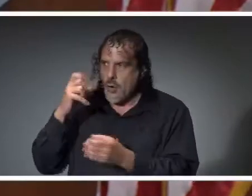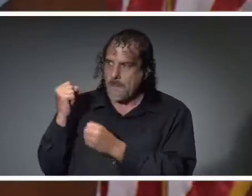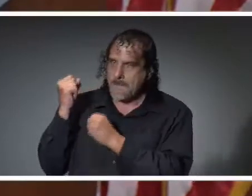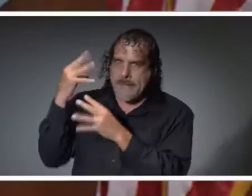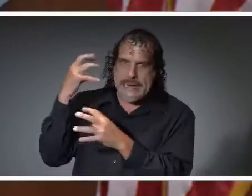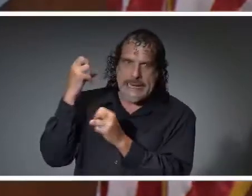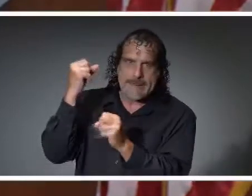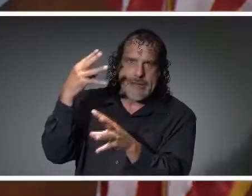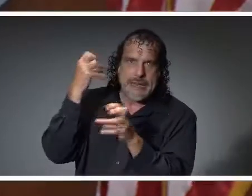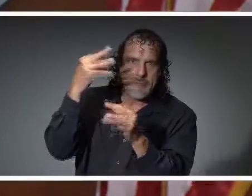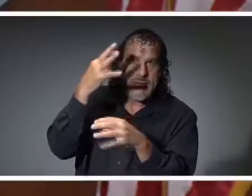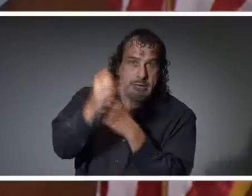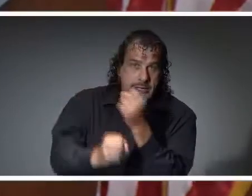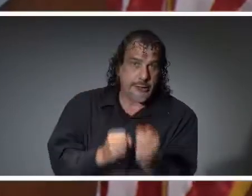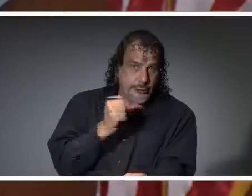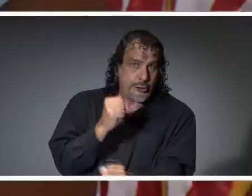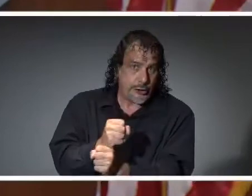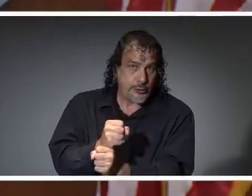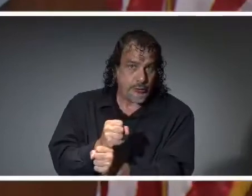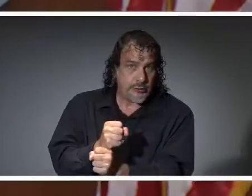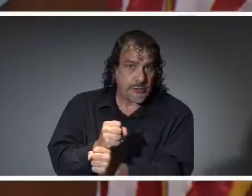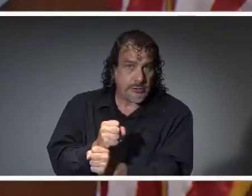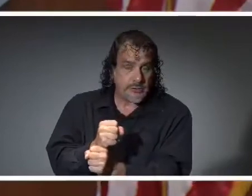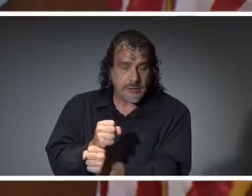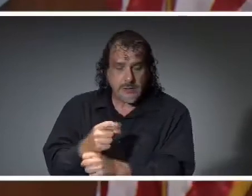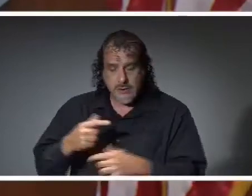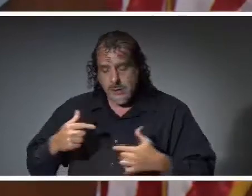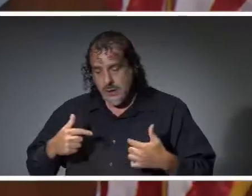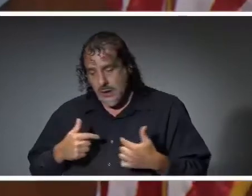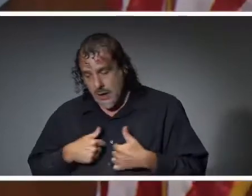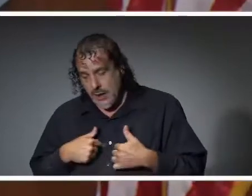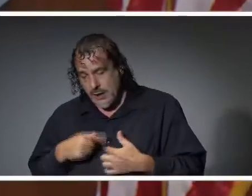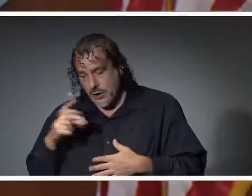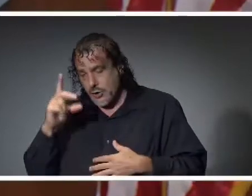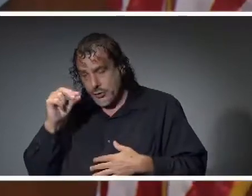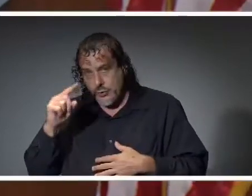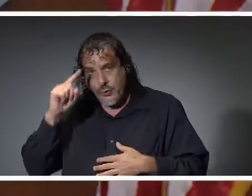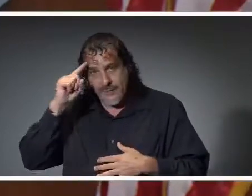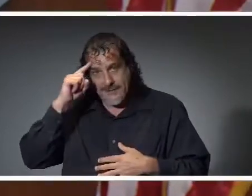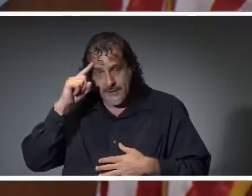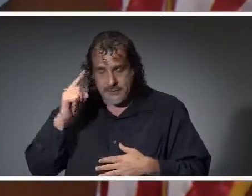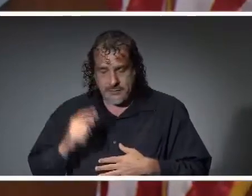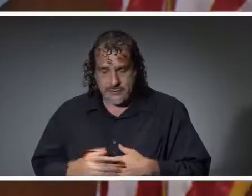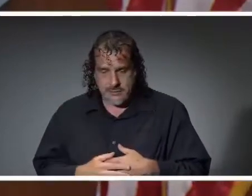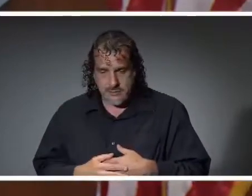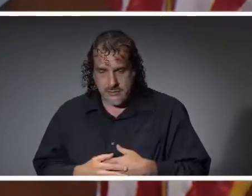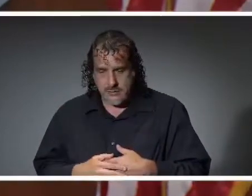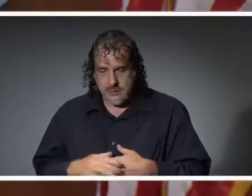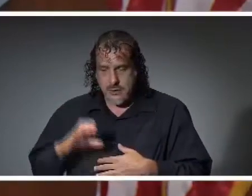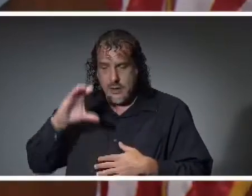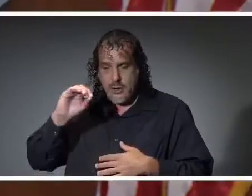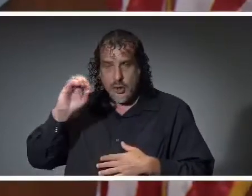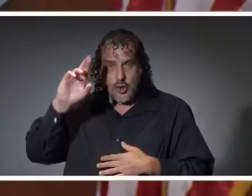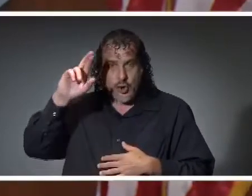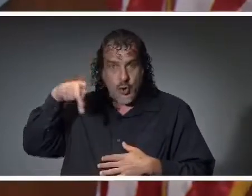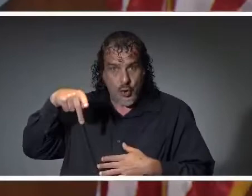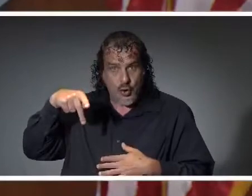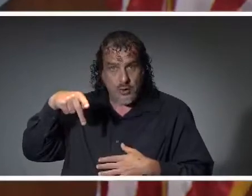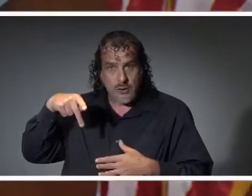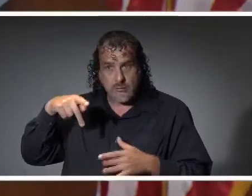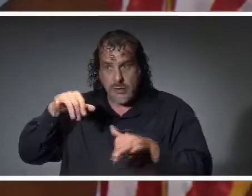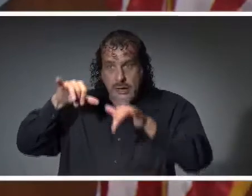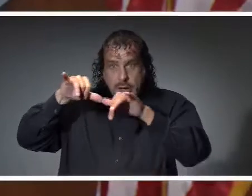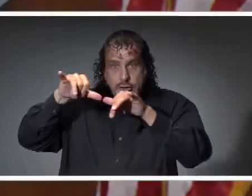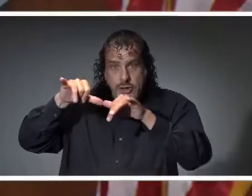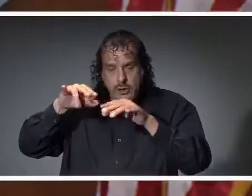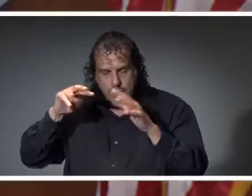so but I do think that at this point the Corps taking a new look at